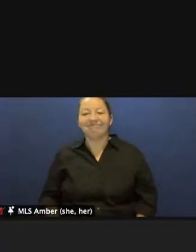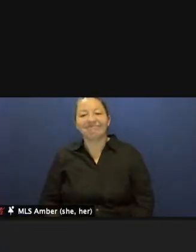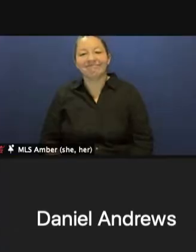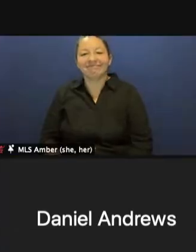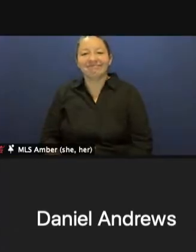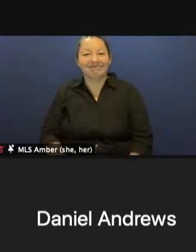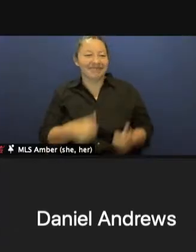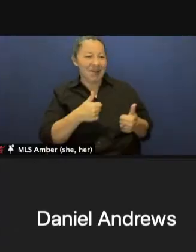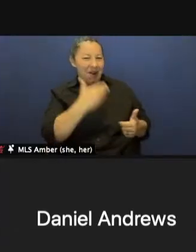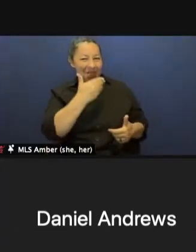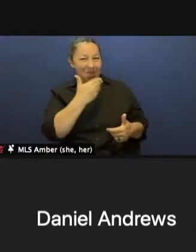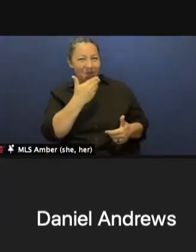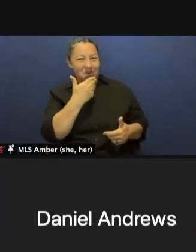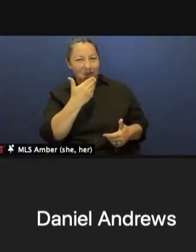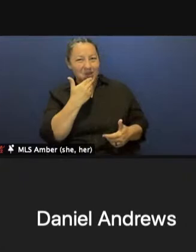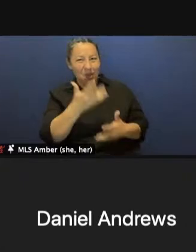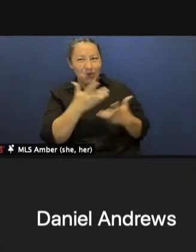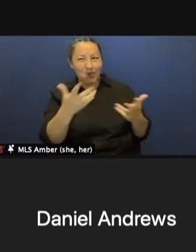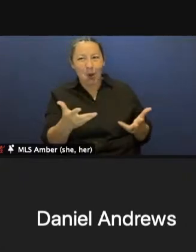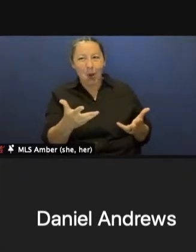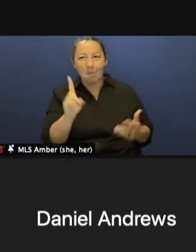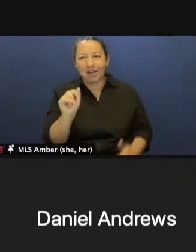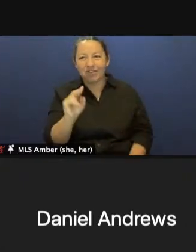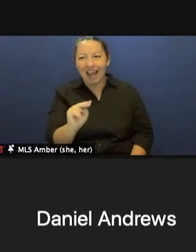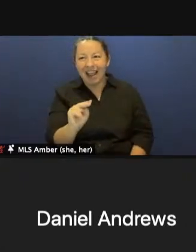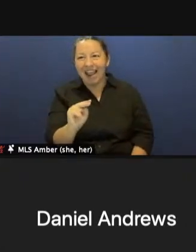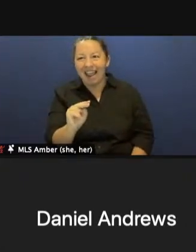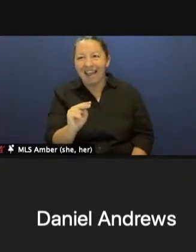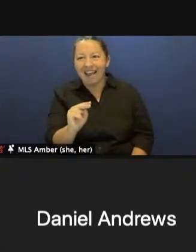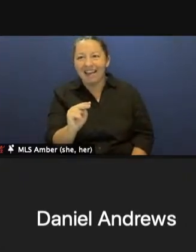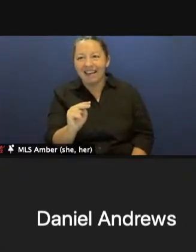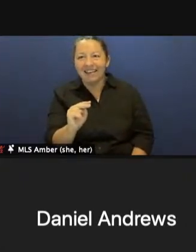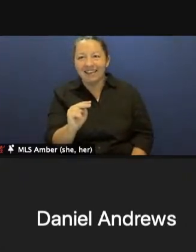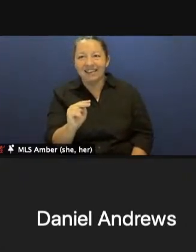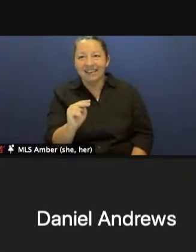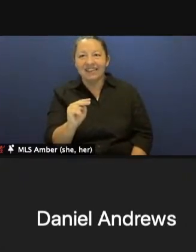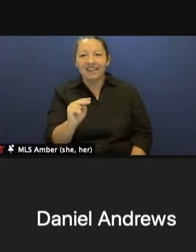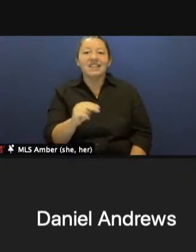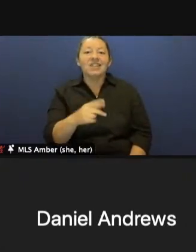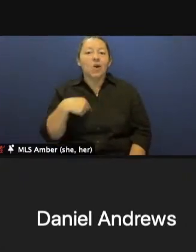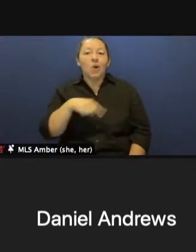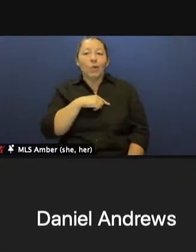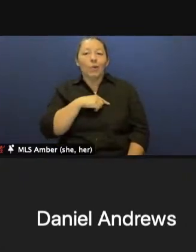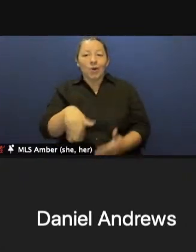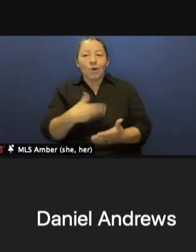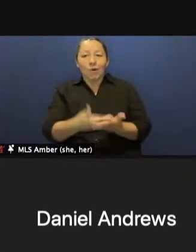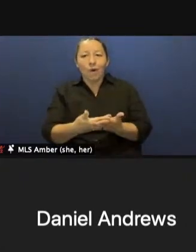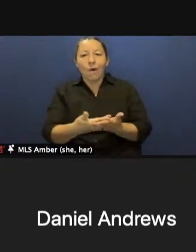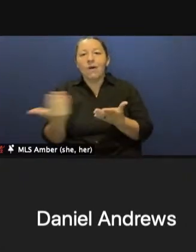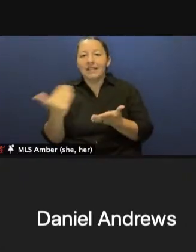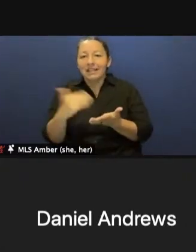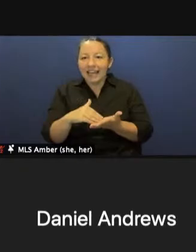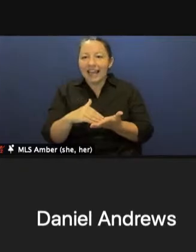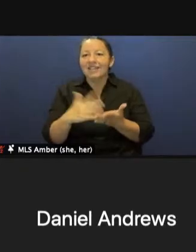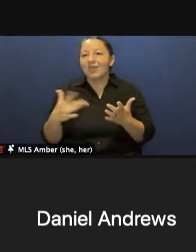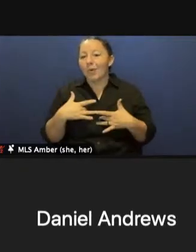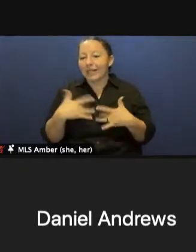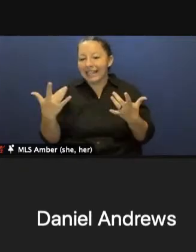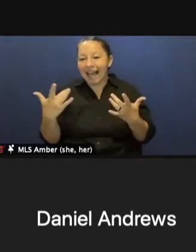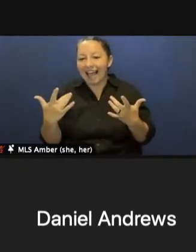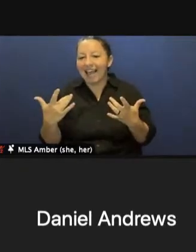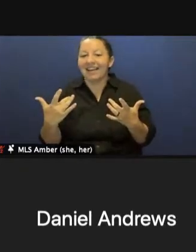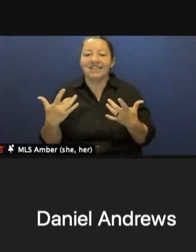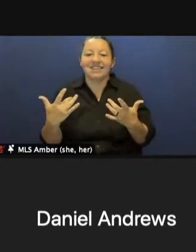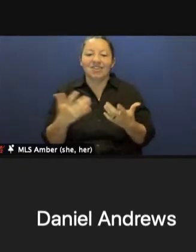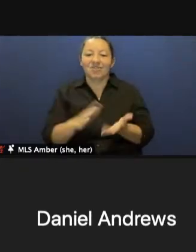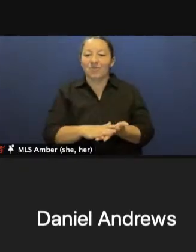Great, great. Well, thank you so much, Dan. And we are all, again, so excited